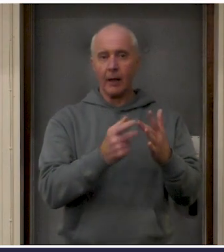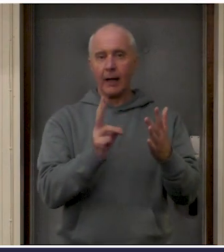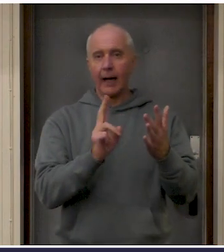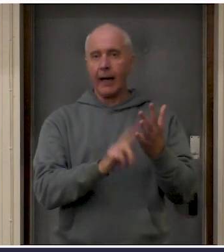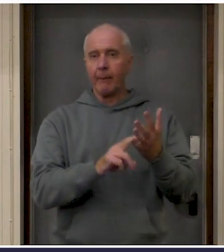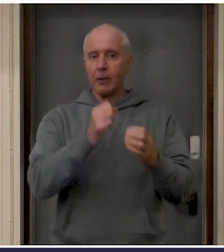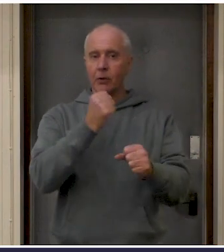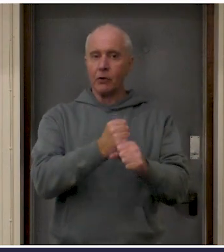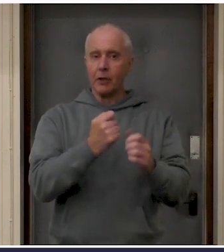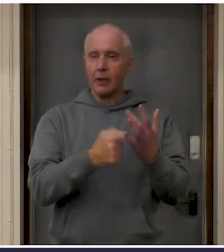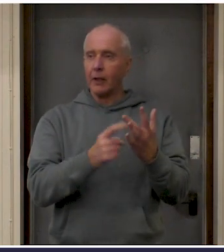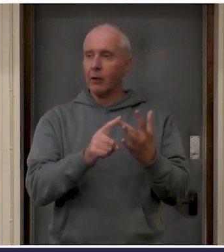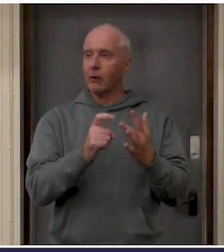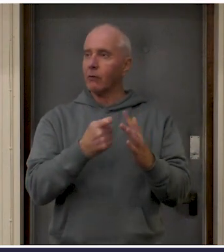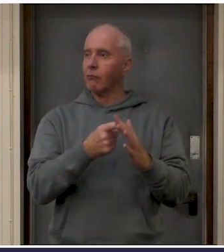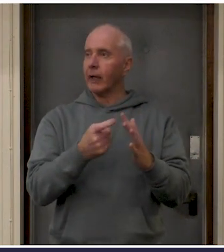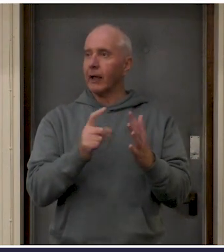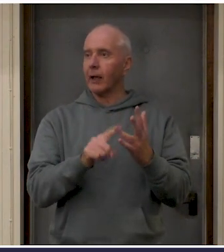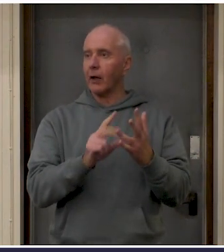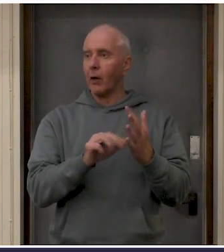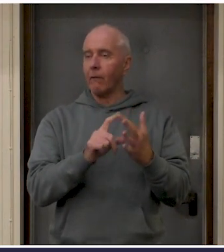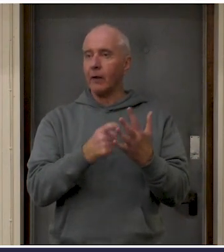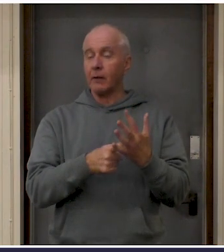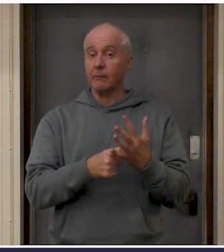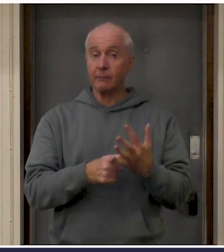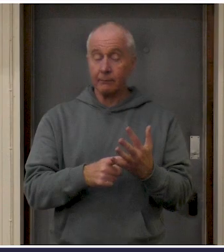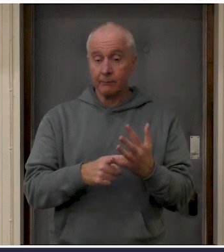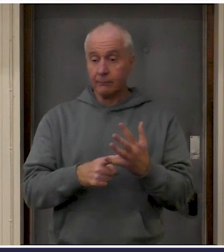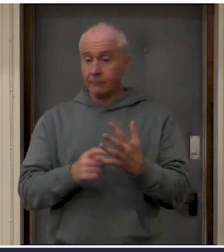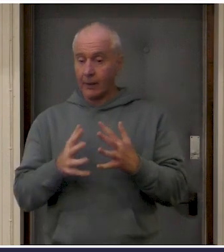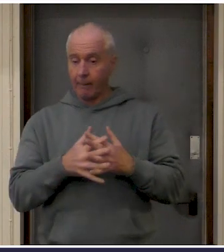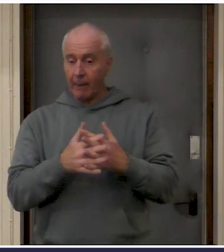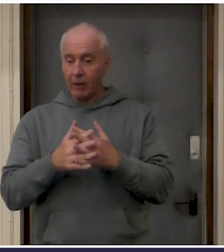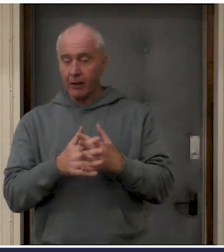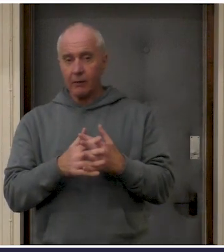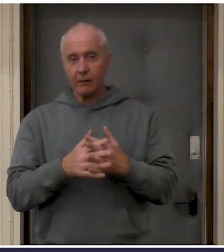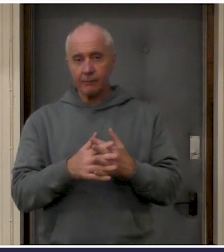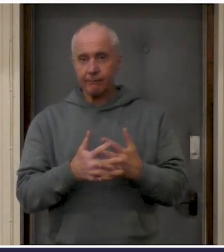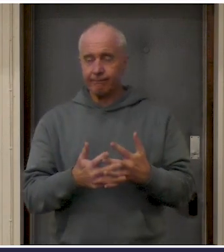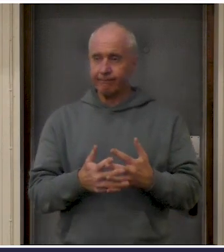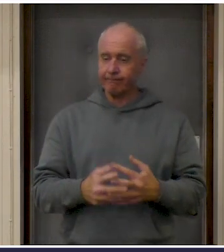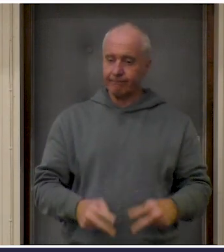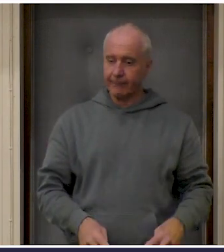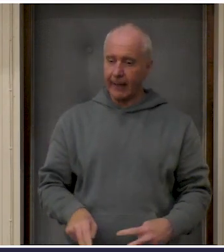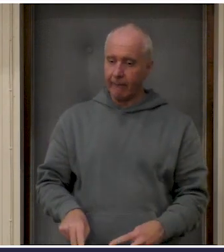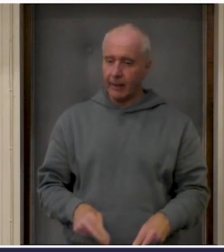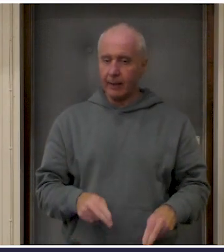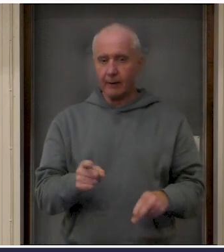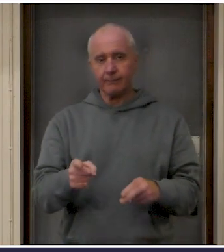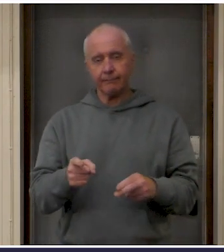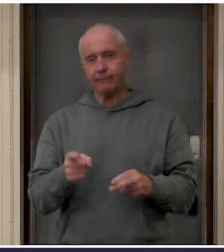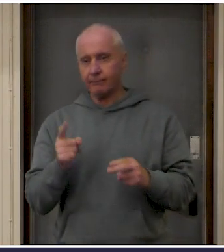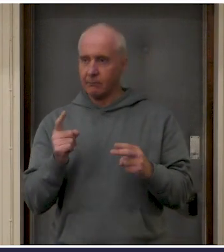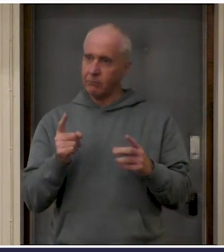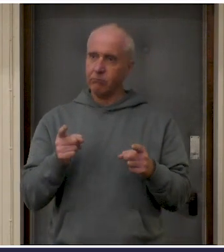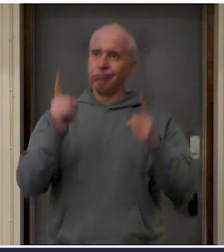So he was a US admiral that led the Naval Nuclear Propulsion Program, and he is famous for doing a really good